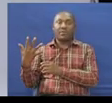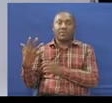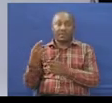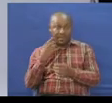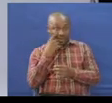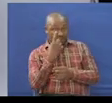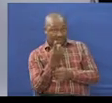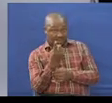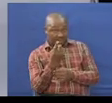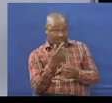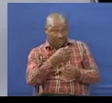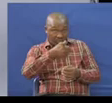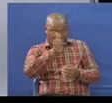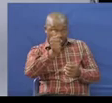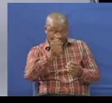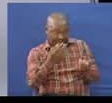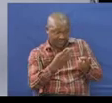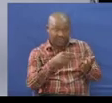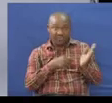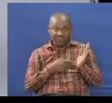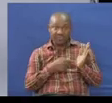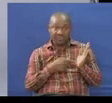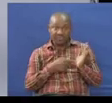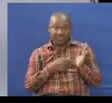your solution. Is it the same as mine here?